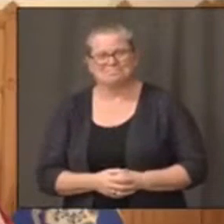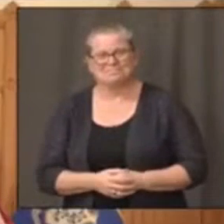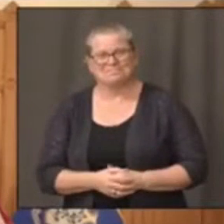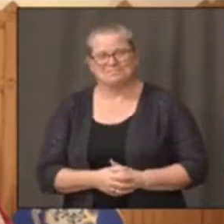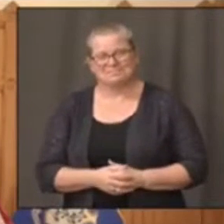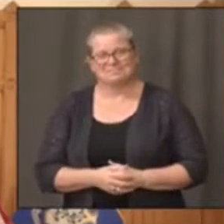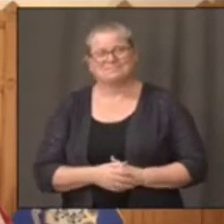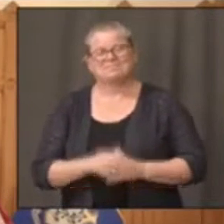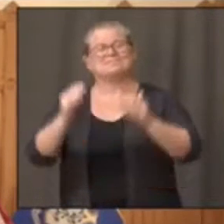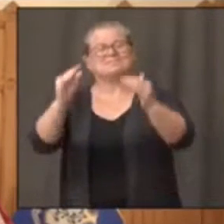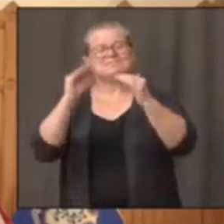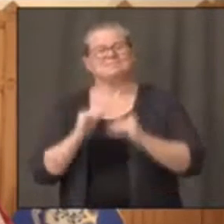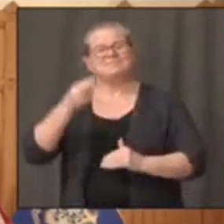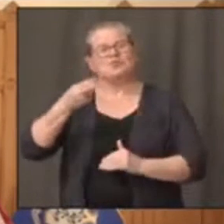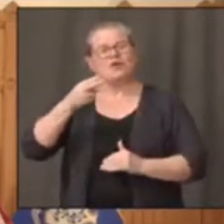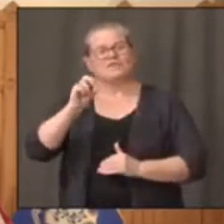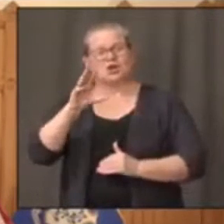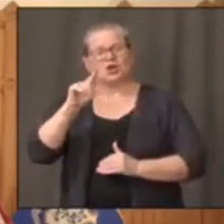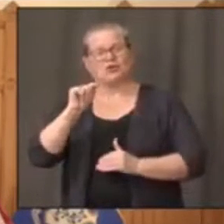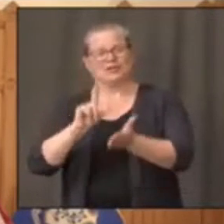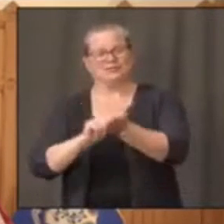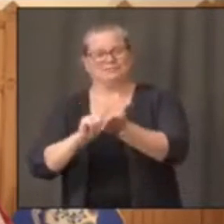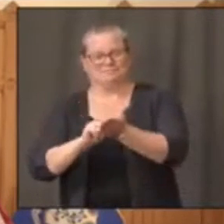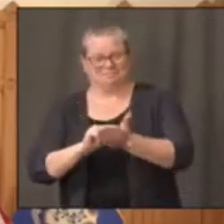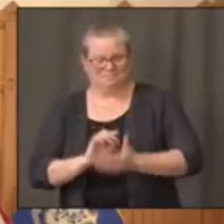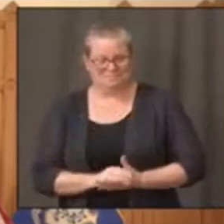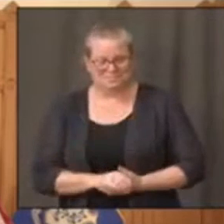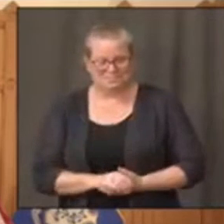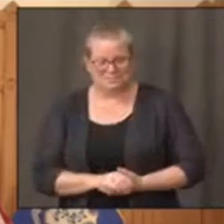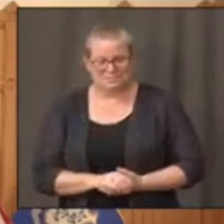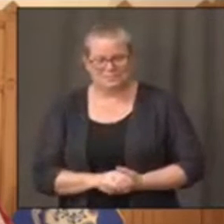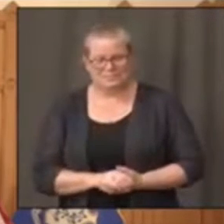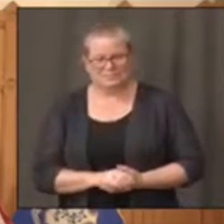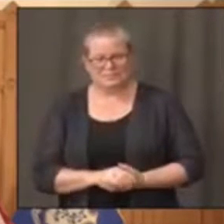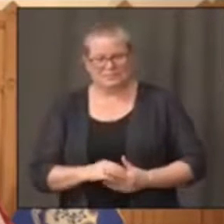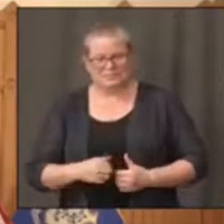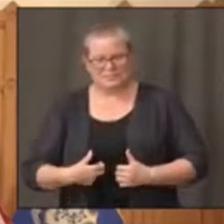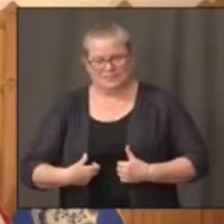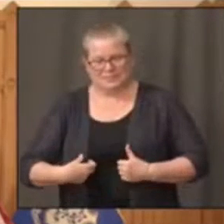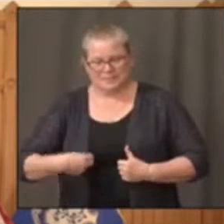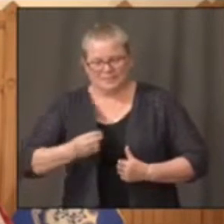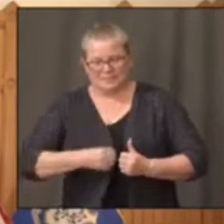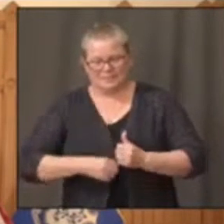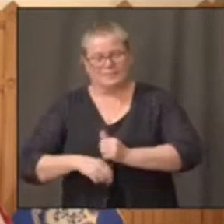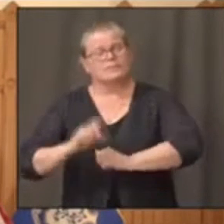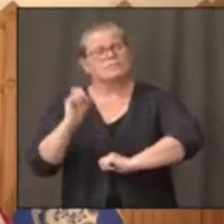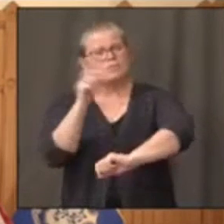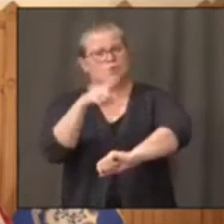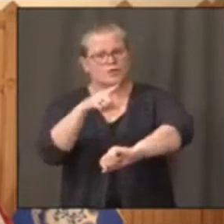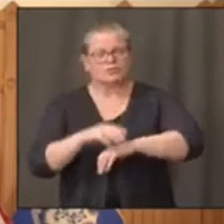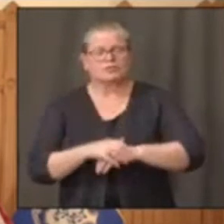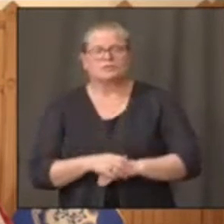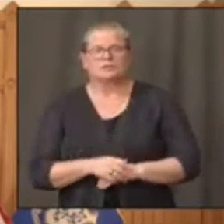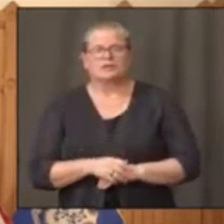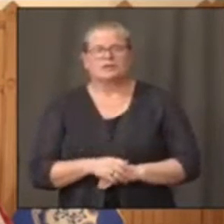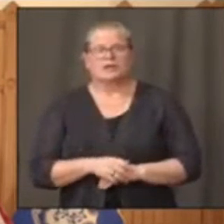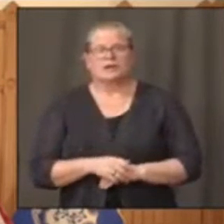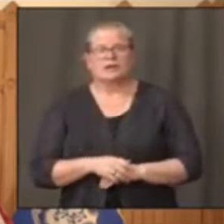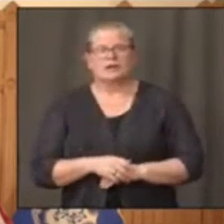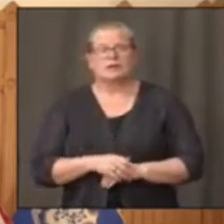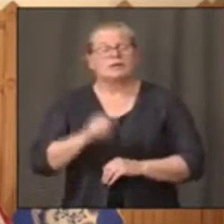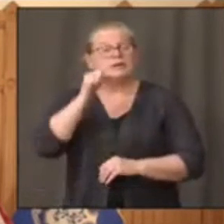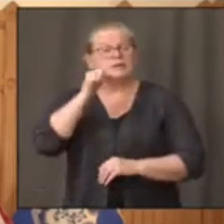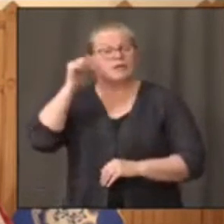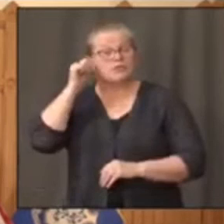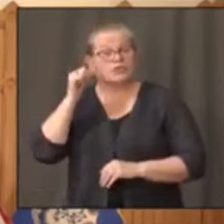The Hartford Courant. Hi there. First of all, I'm curious about the 8 deaths